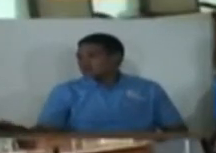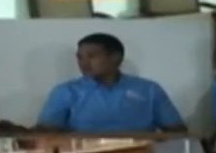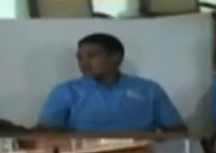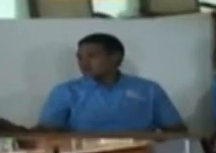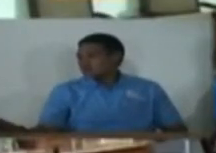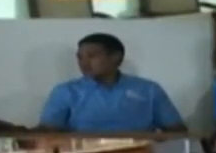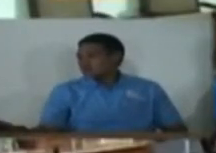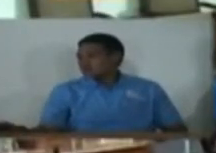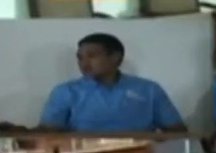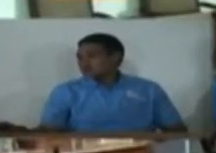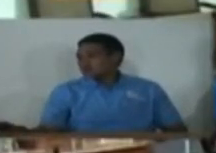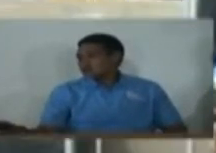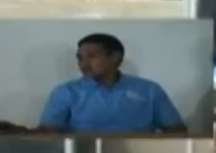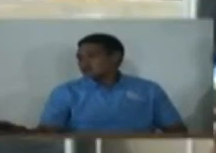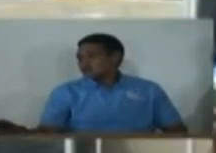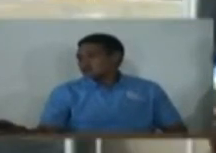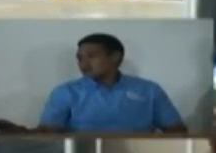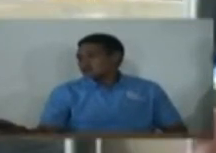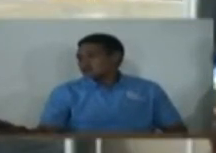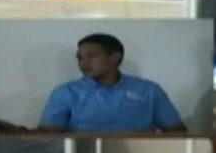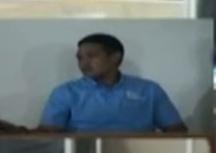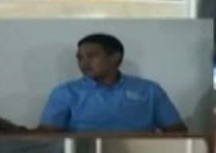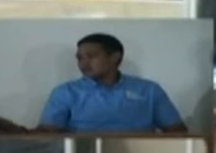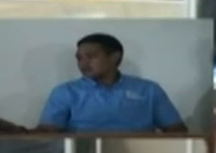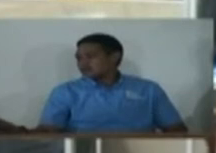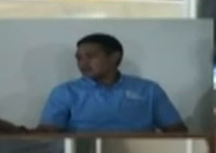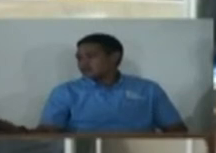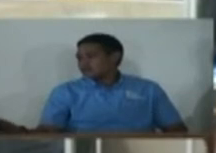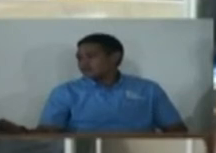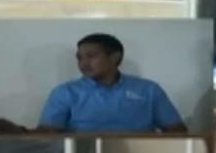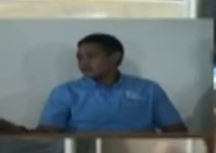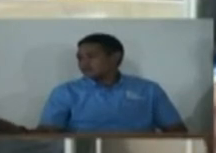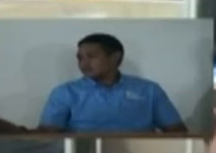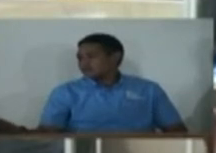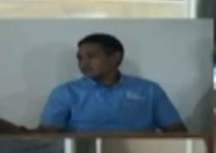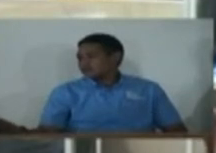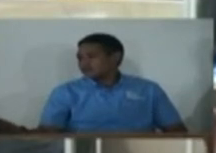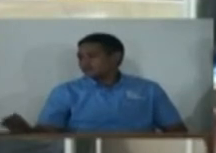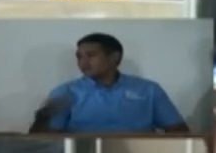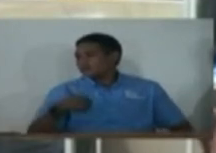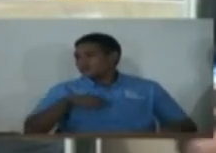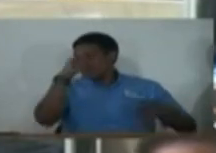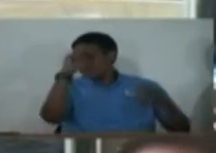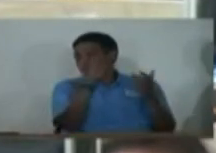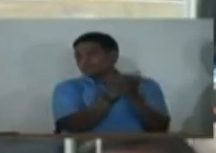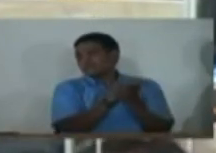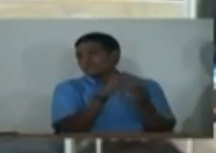We have a fundamental belief in democracy